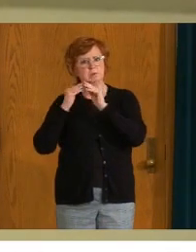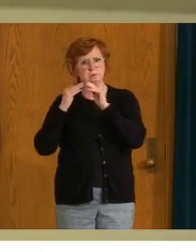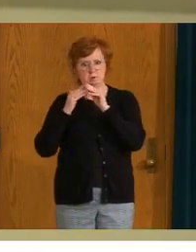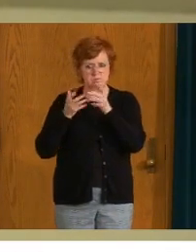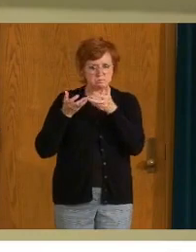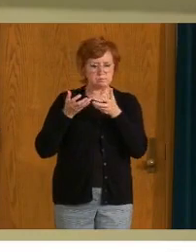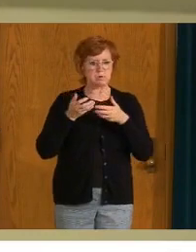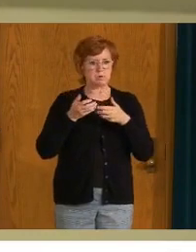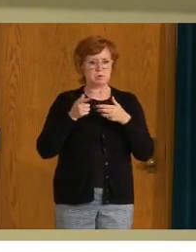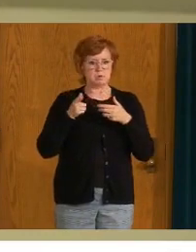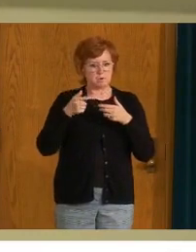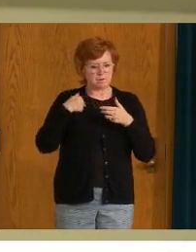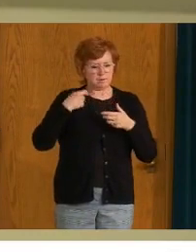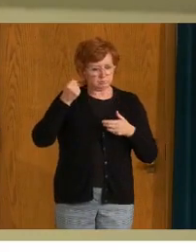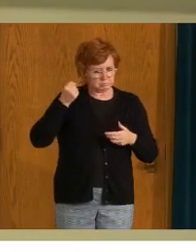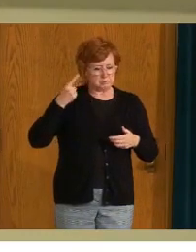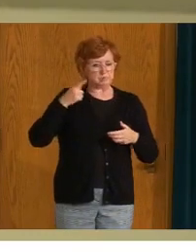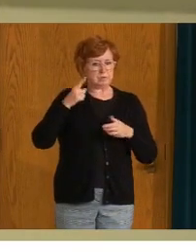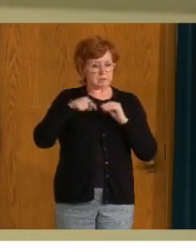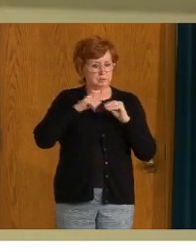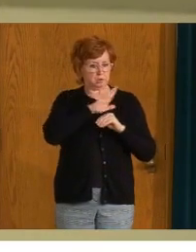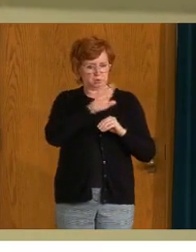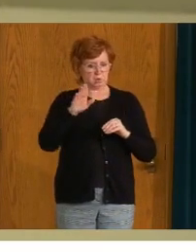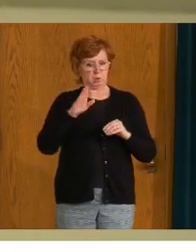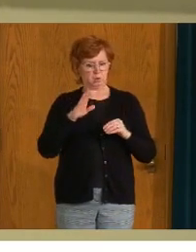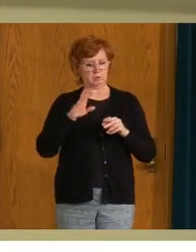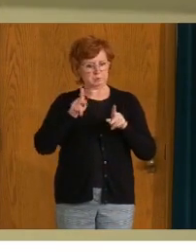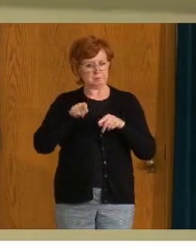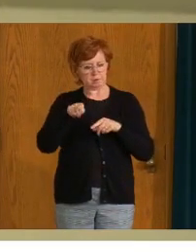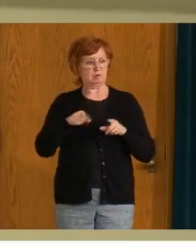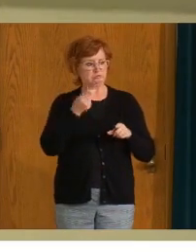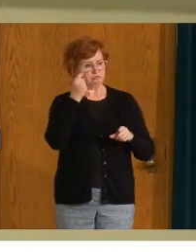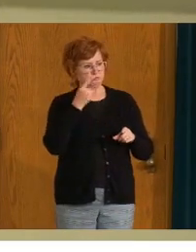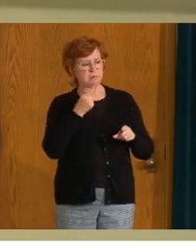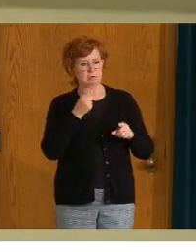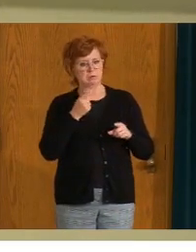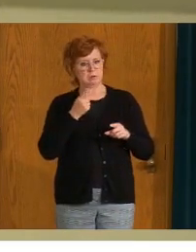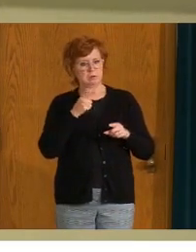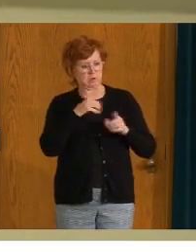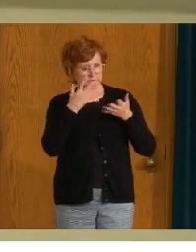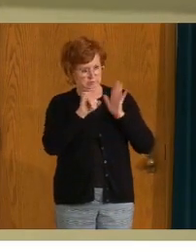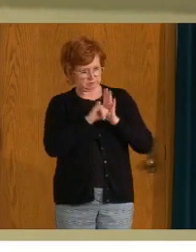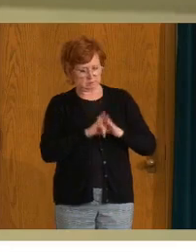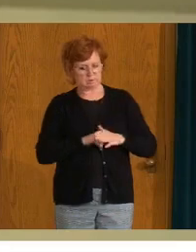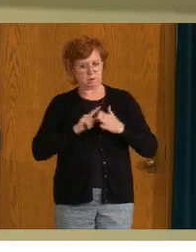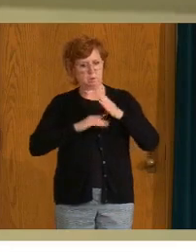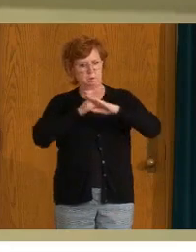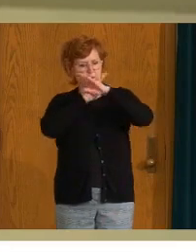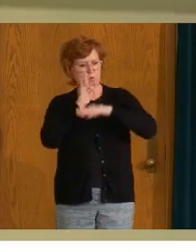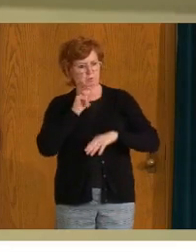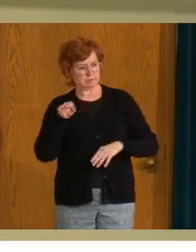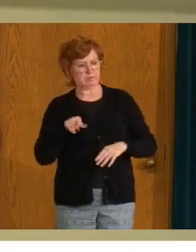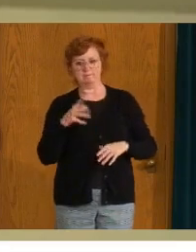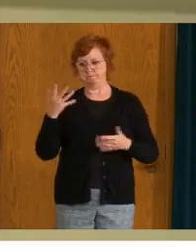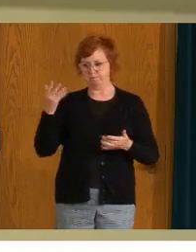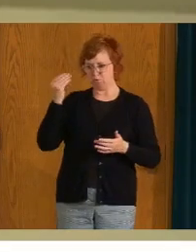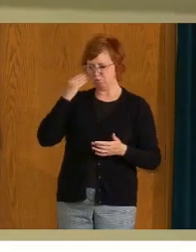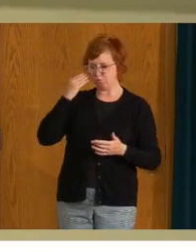good understanding on the ground of what might be some of the barriers and obstacles for people to get out to get the vaccine. And so we